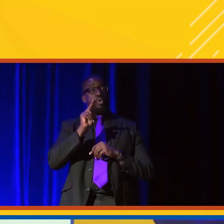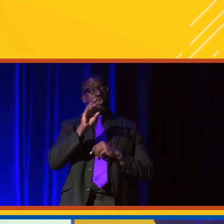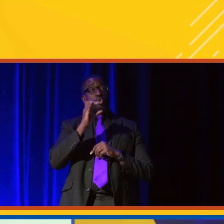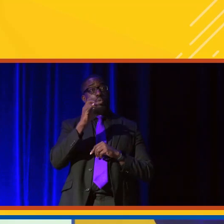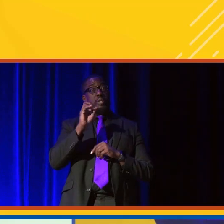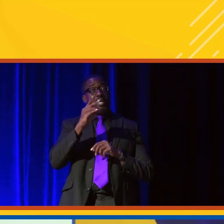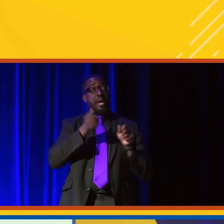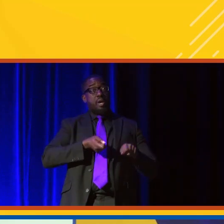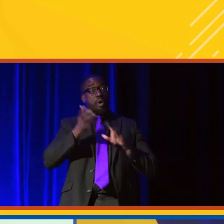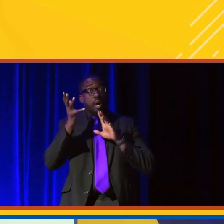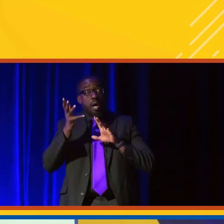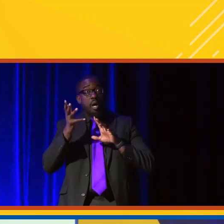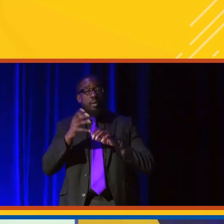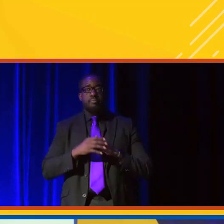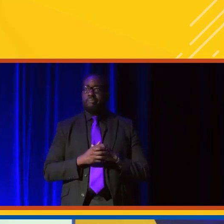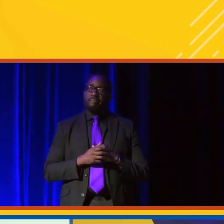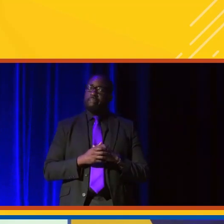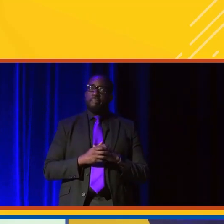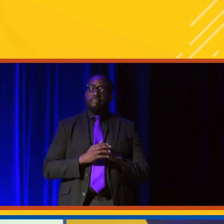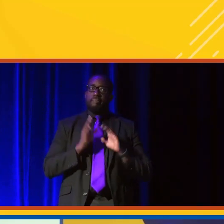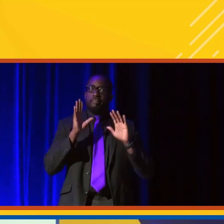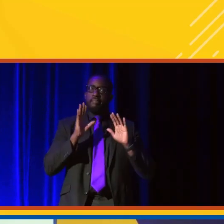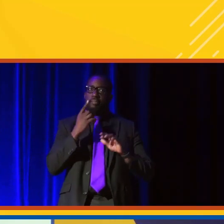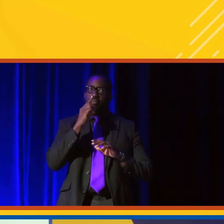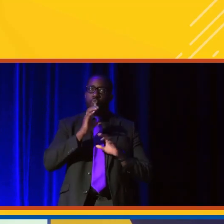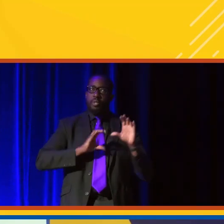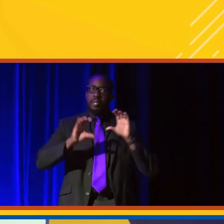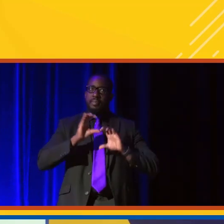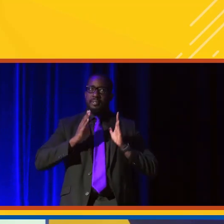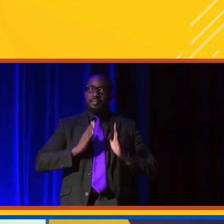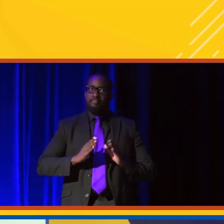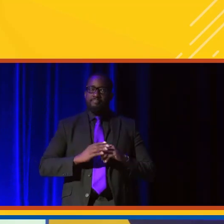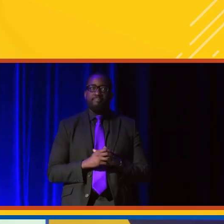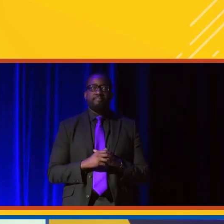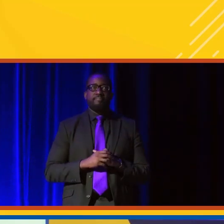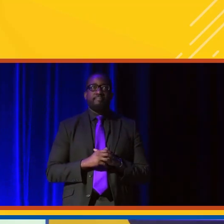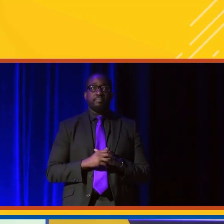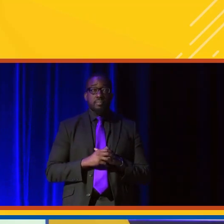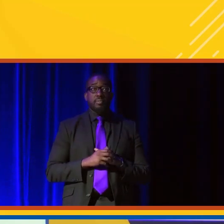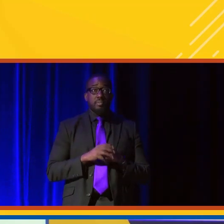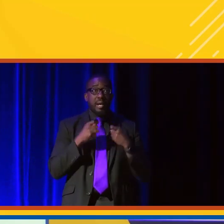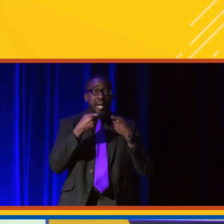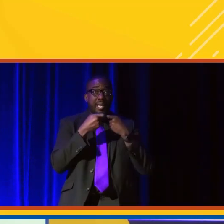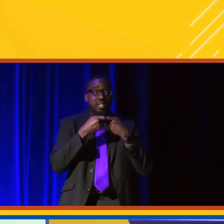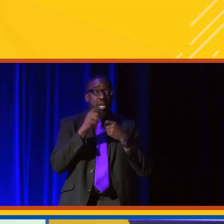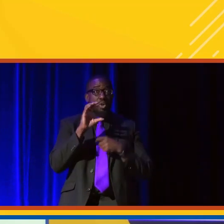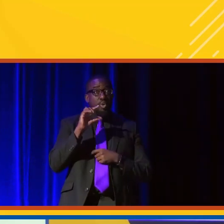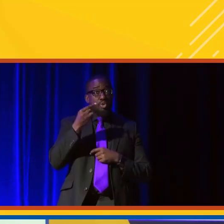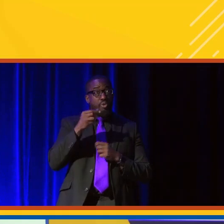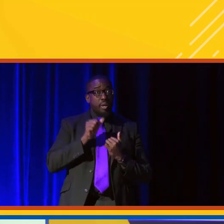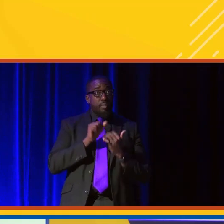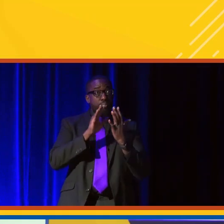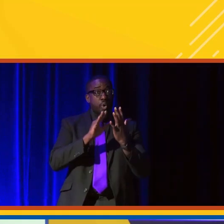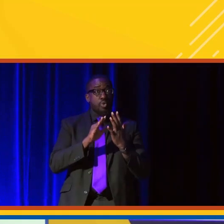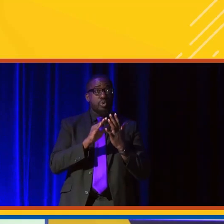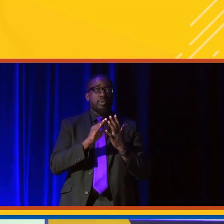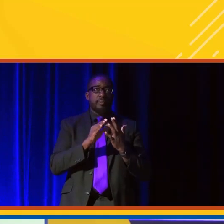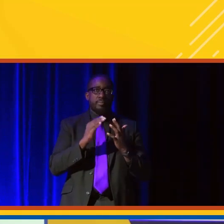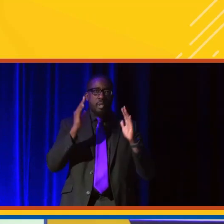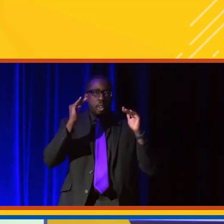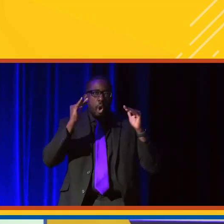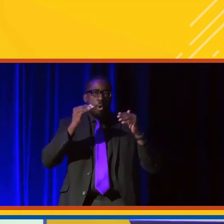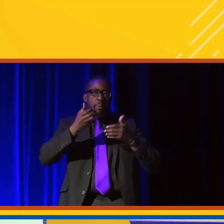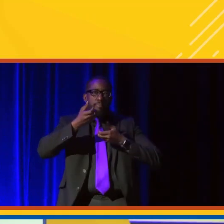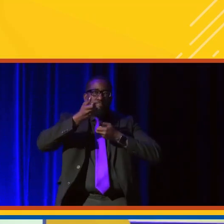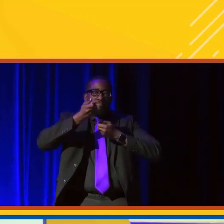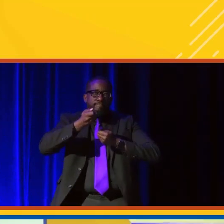that isn't great for chemists. But electronic coarse graining and these approaches can really hold the hope to dramatically